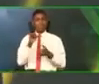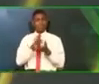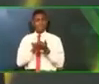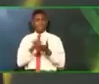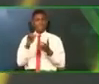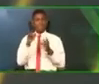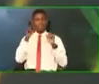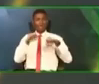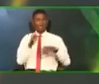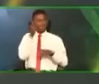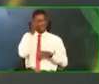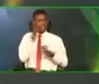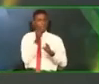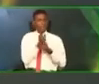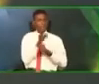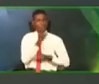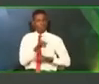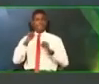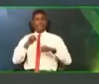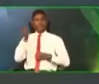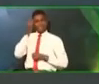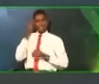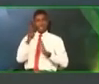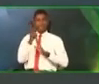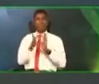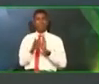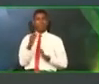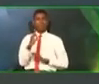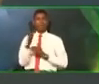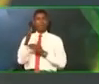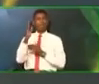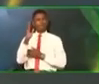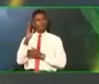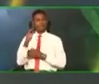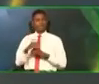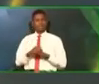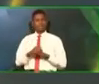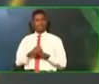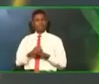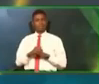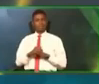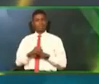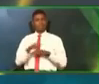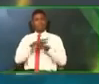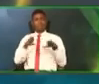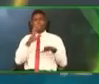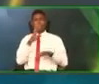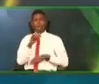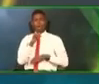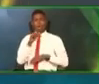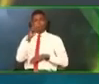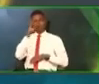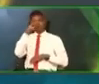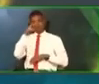be established. In Ephesians chapter 5, I believe verse 17, "Be not therefore unwise, but understanding what